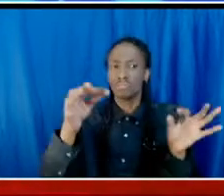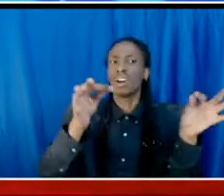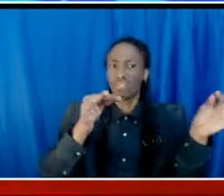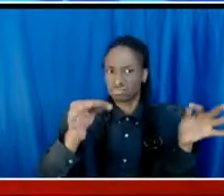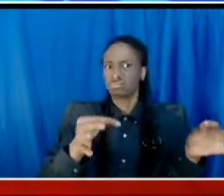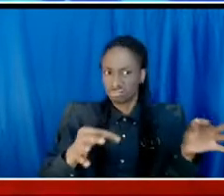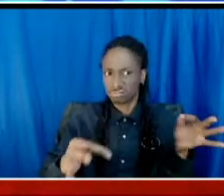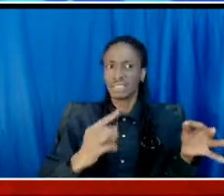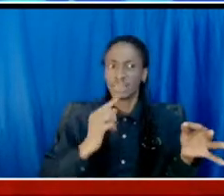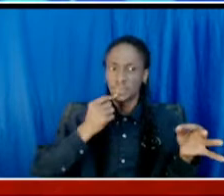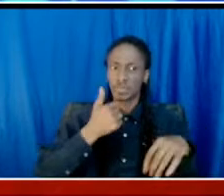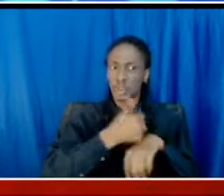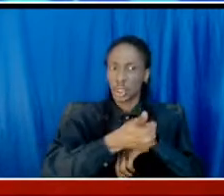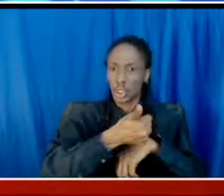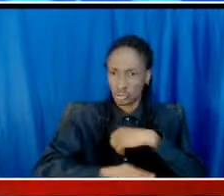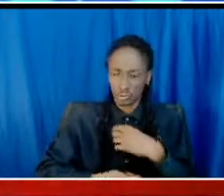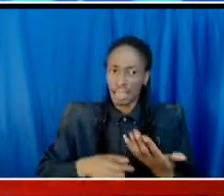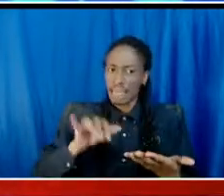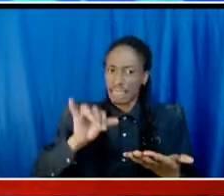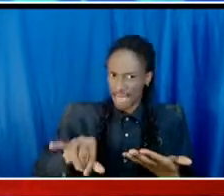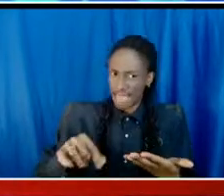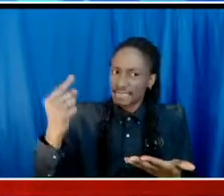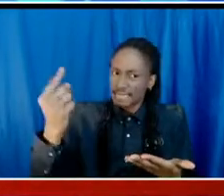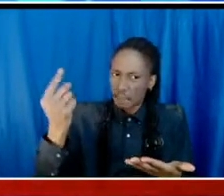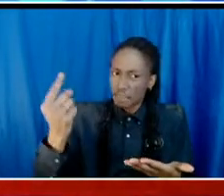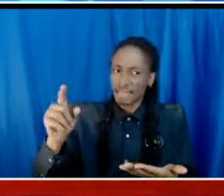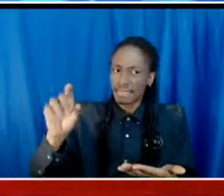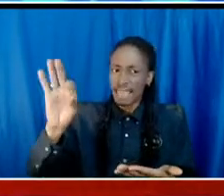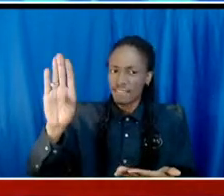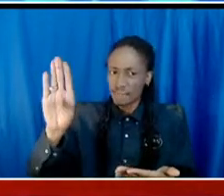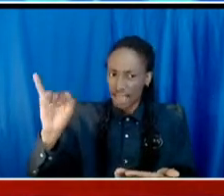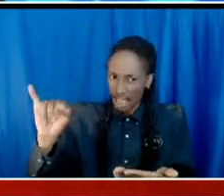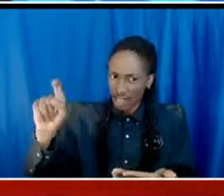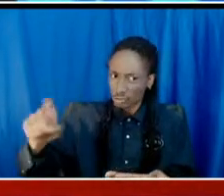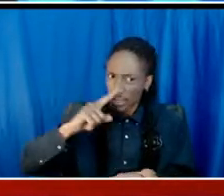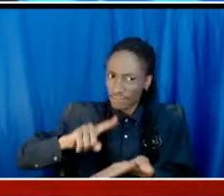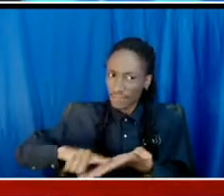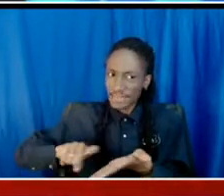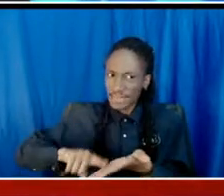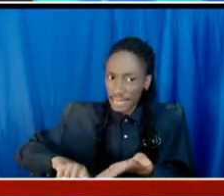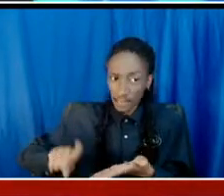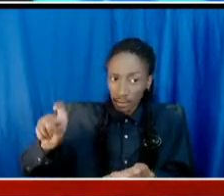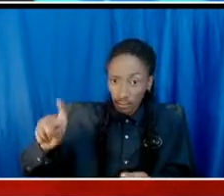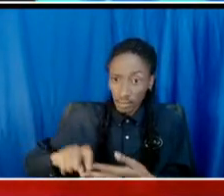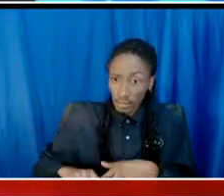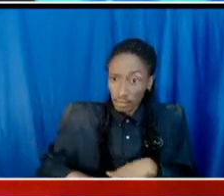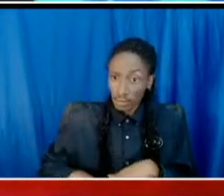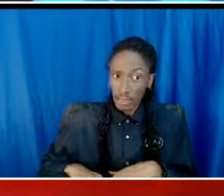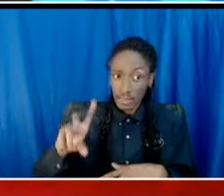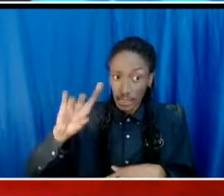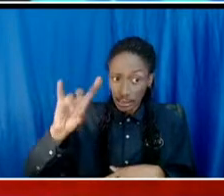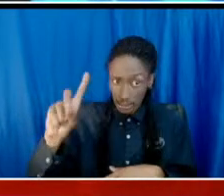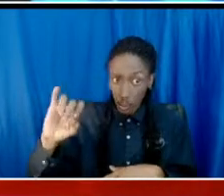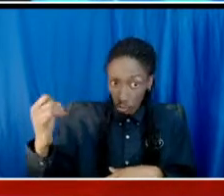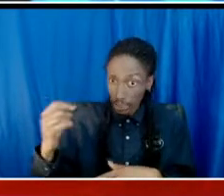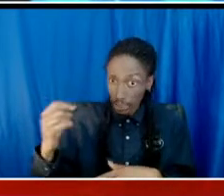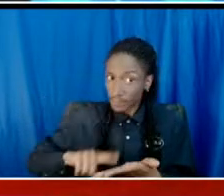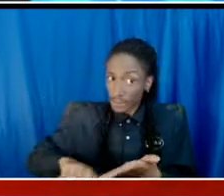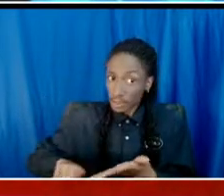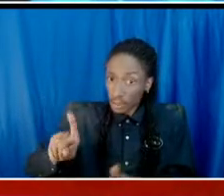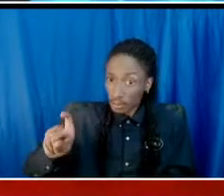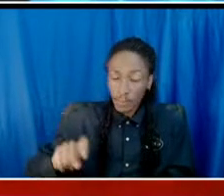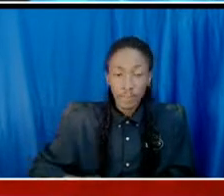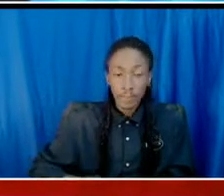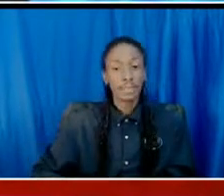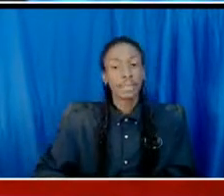here. Shouldn't this be something that the FBI is investigating? Are they? Missing in action. Is the DOJ investigating? Missing